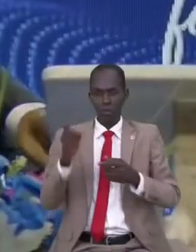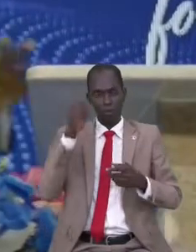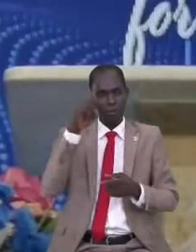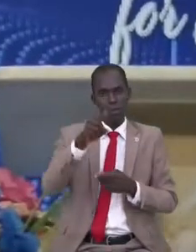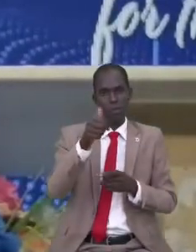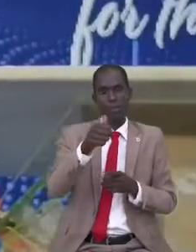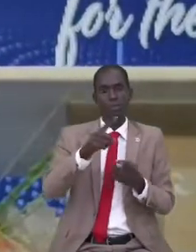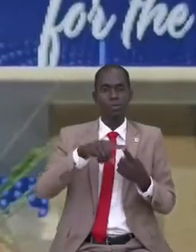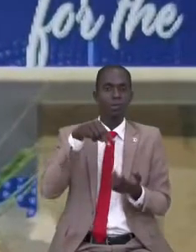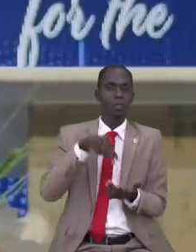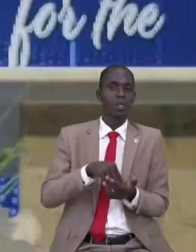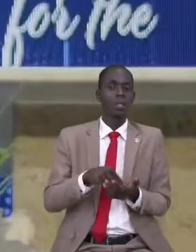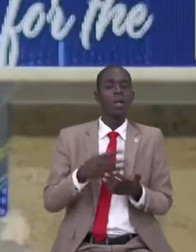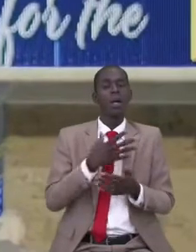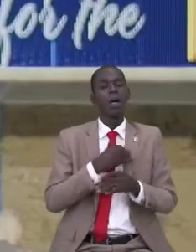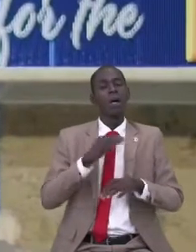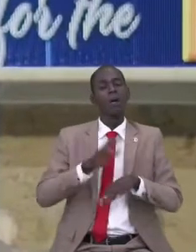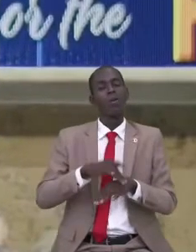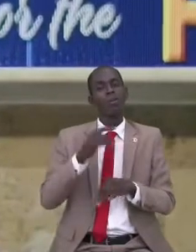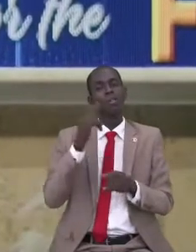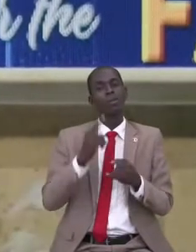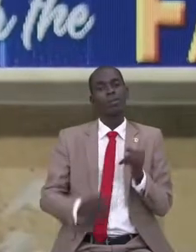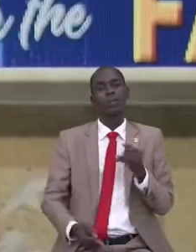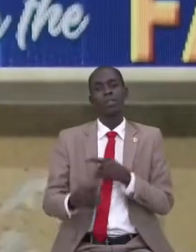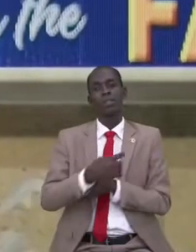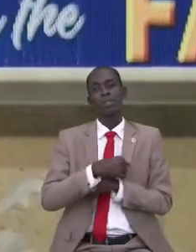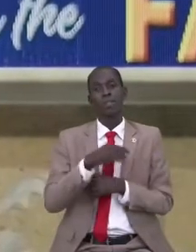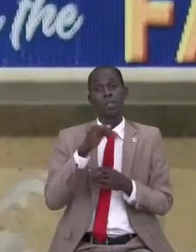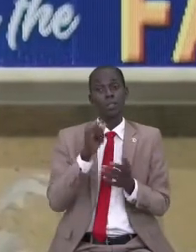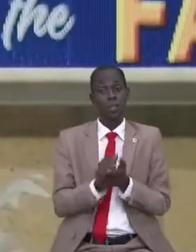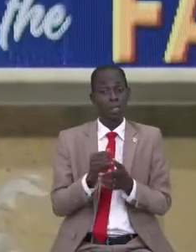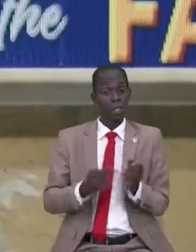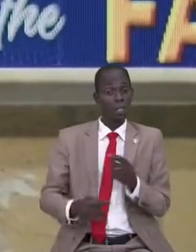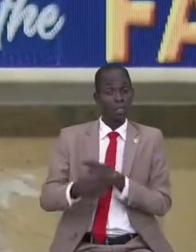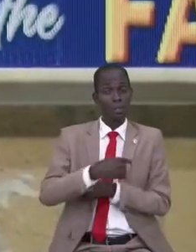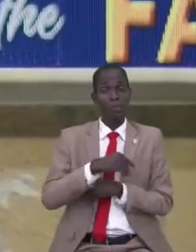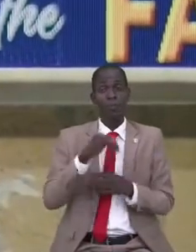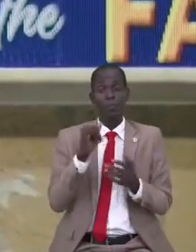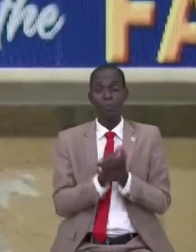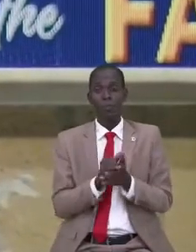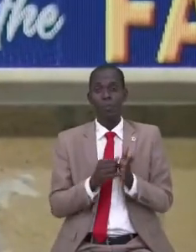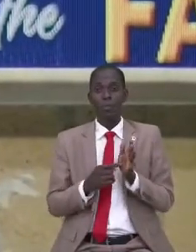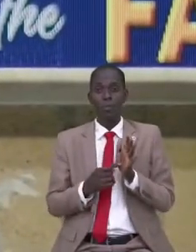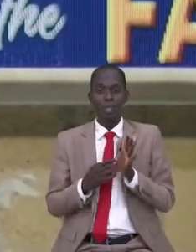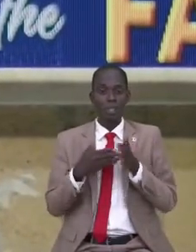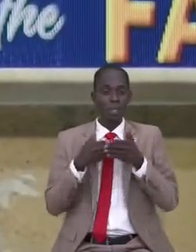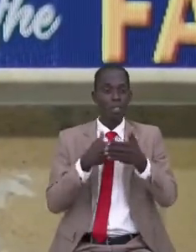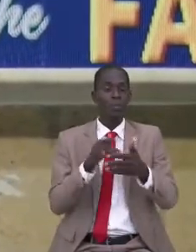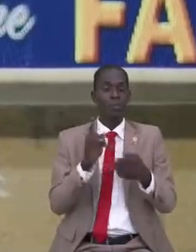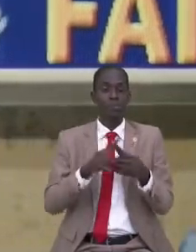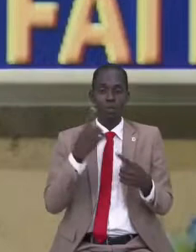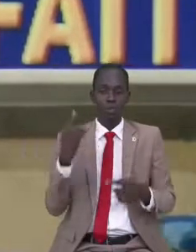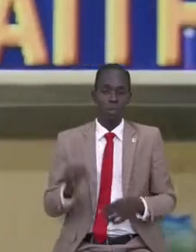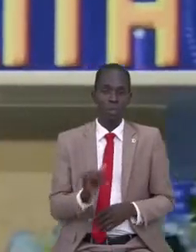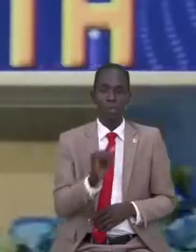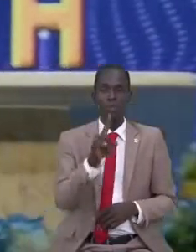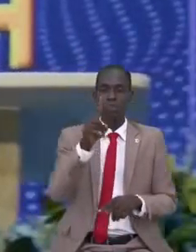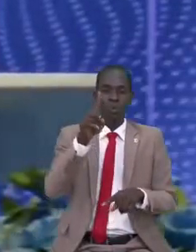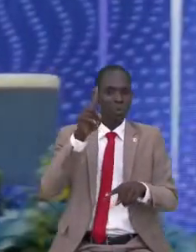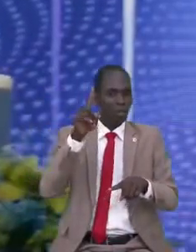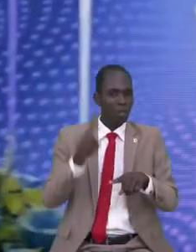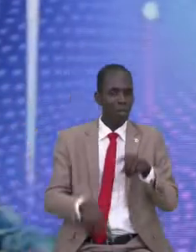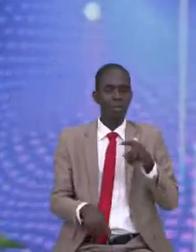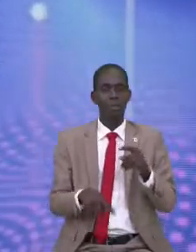And on the final day, the day that leads to eternity, you